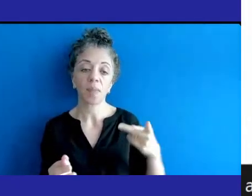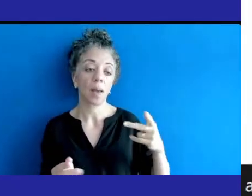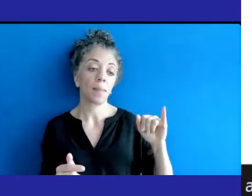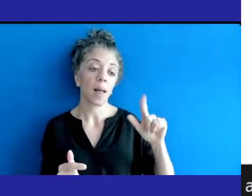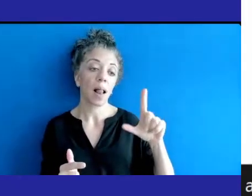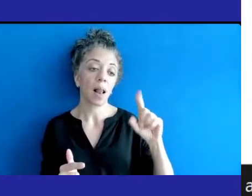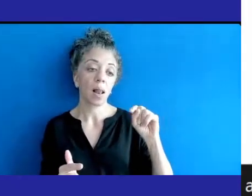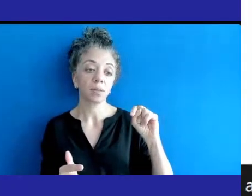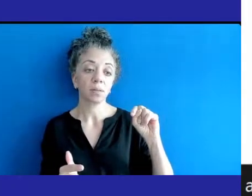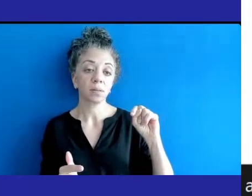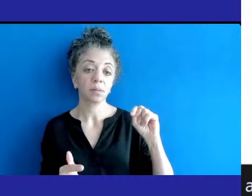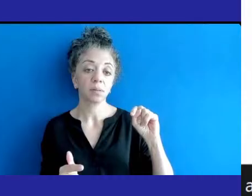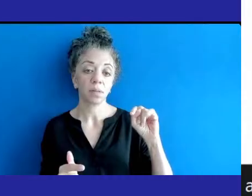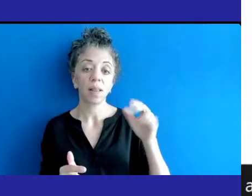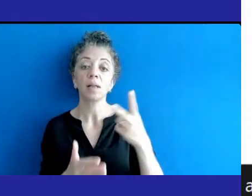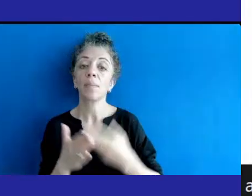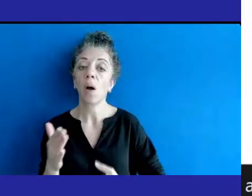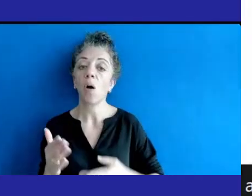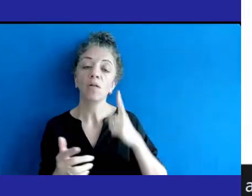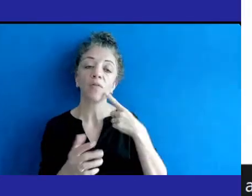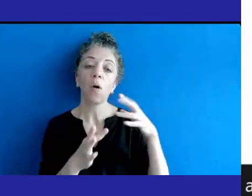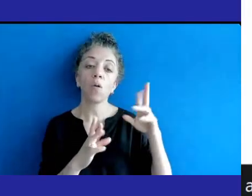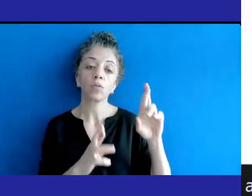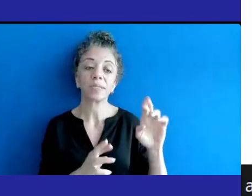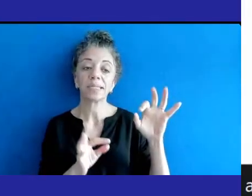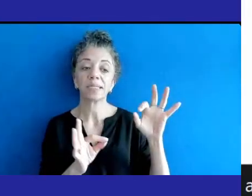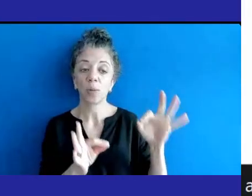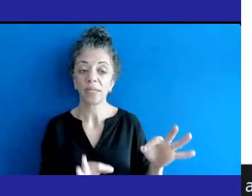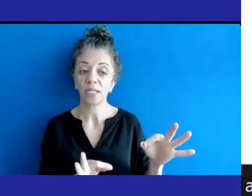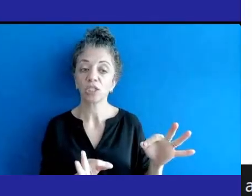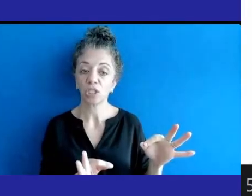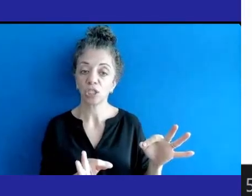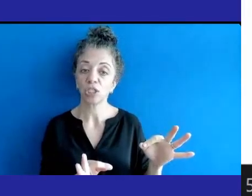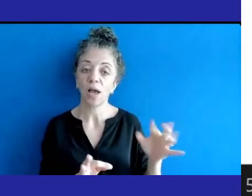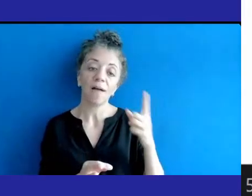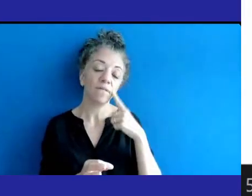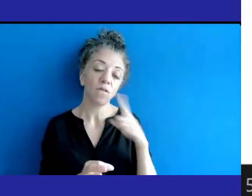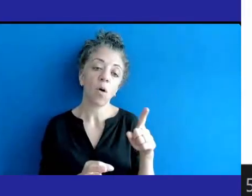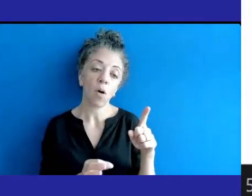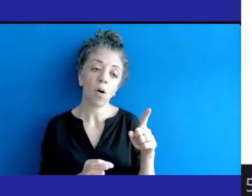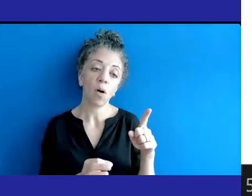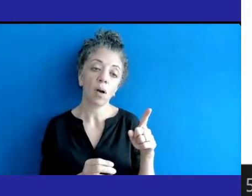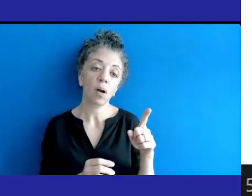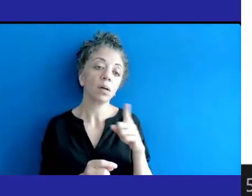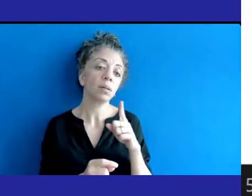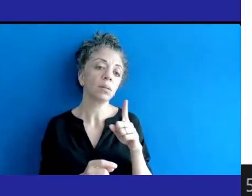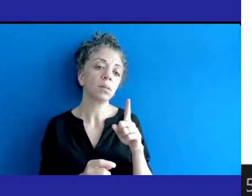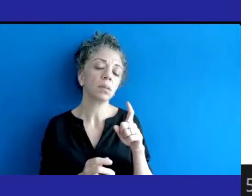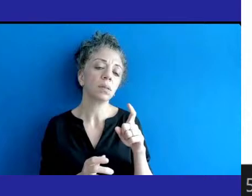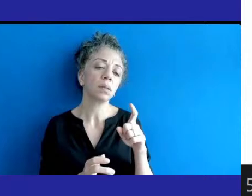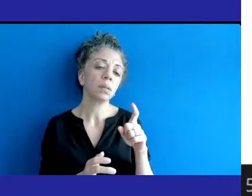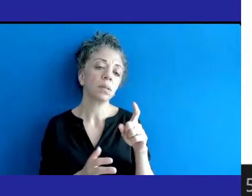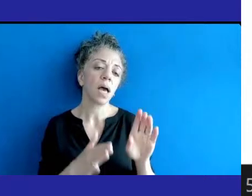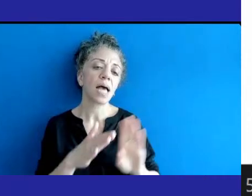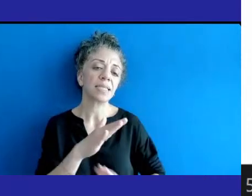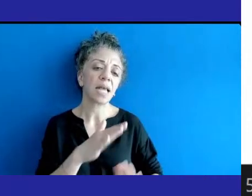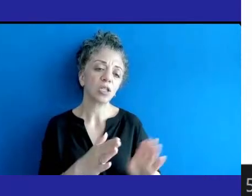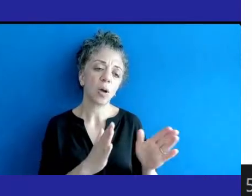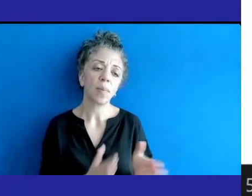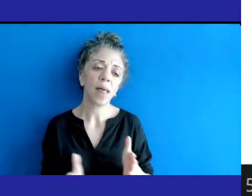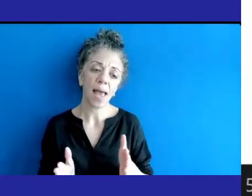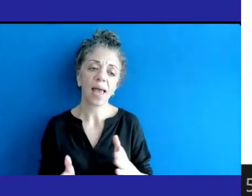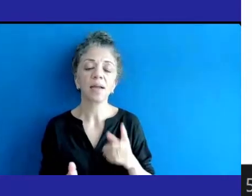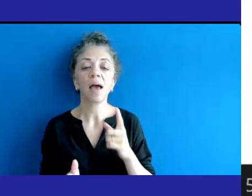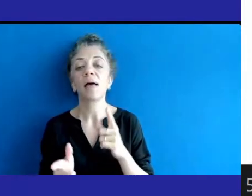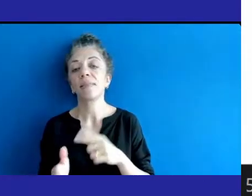both in redetermining people in the essential plan and Medicaid, and then the onboarding was for people in Medicaid.